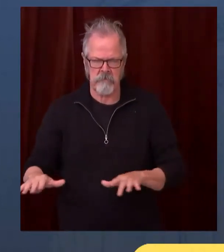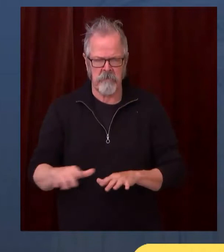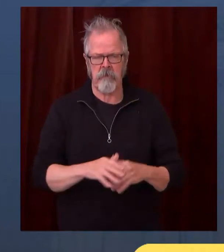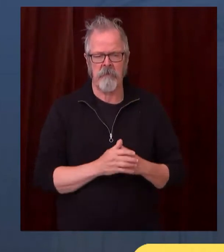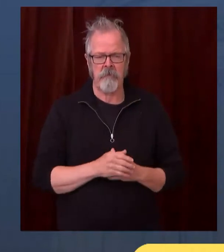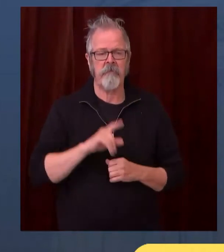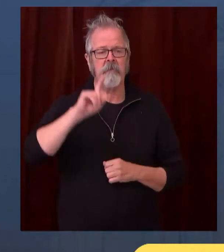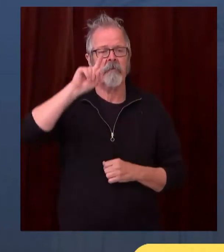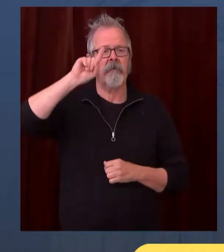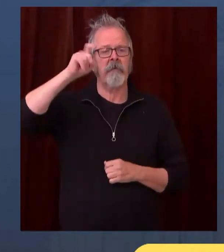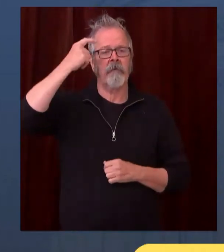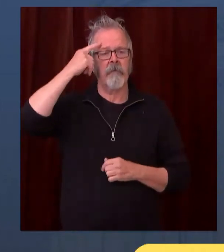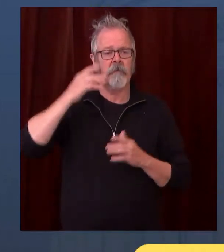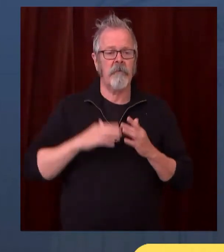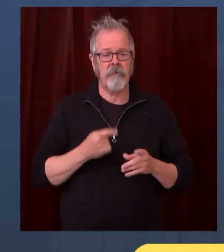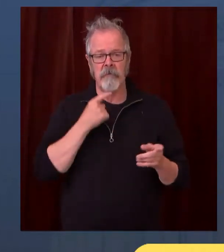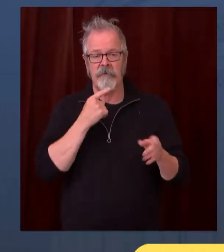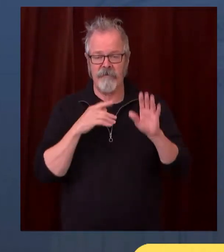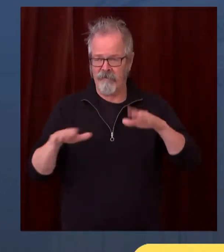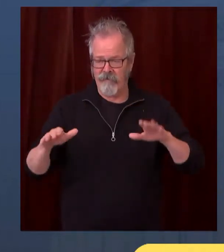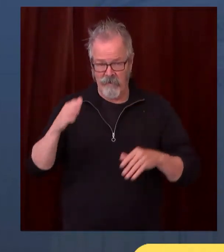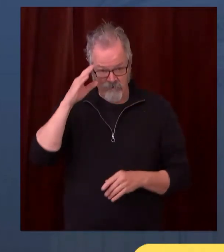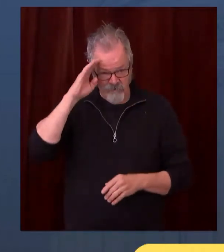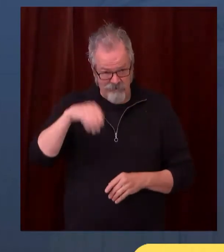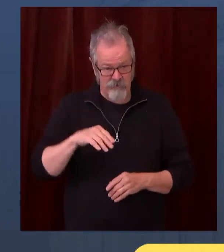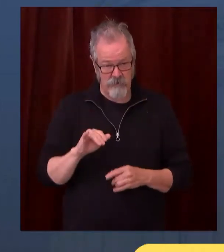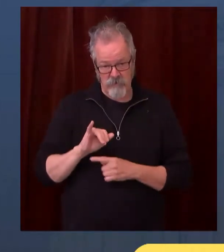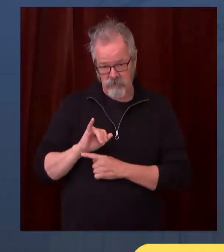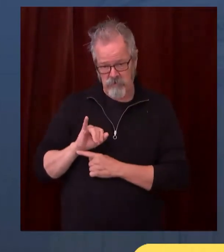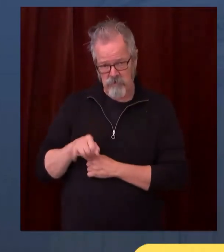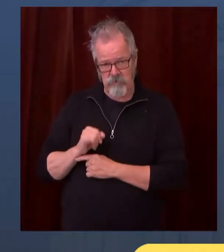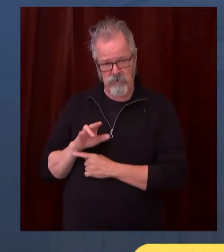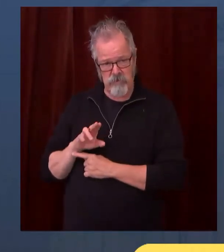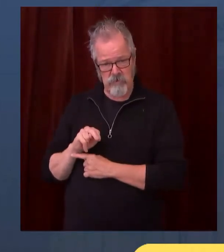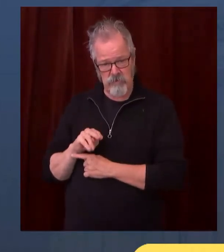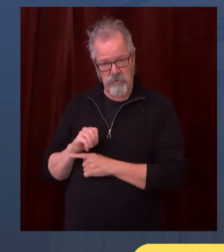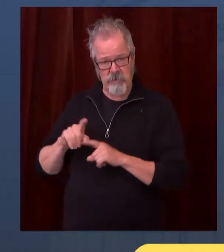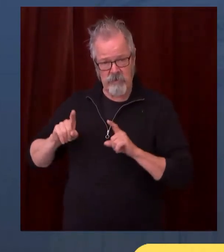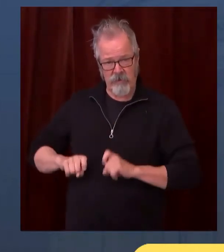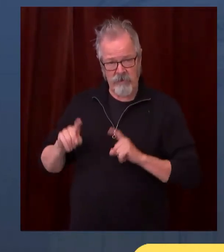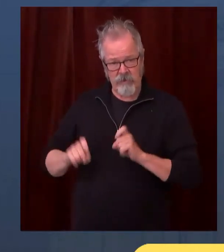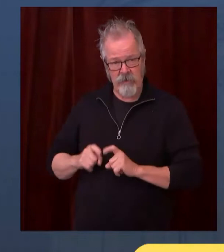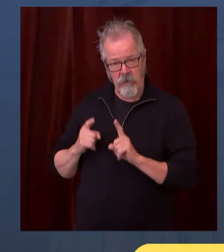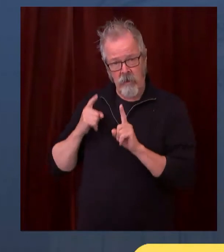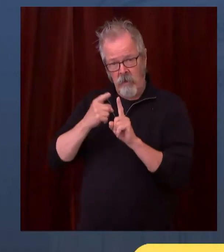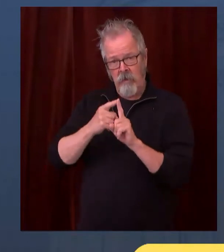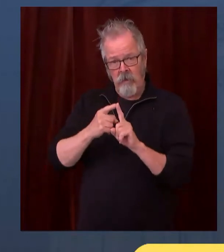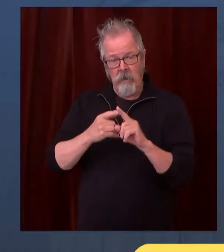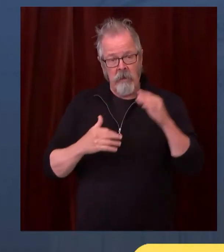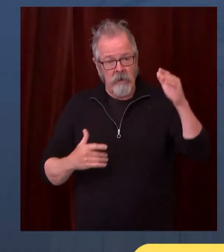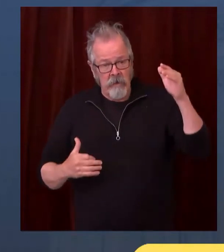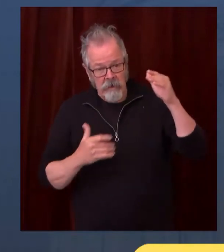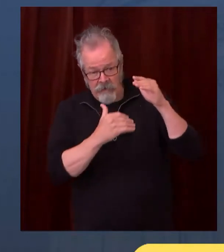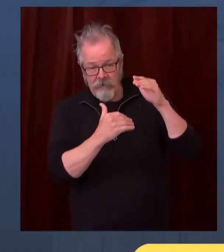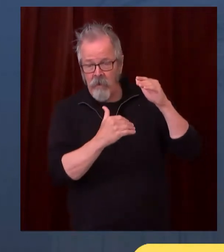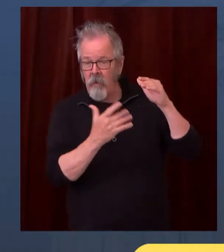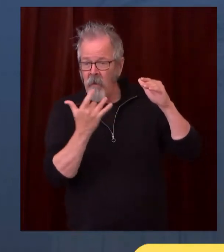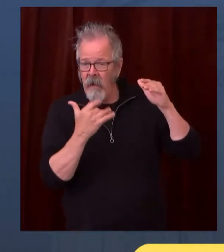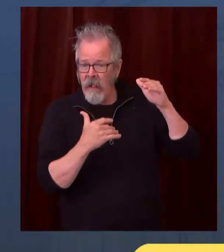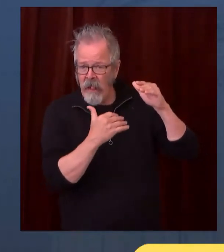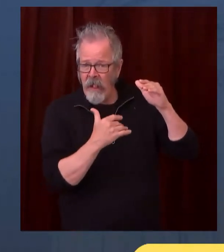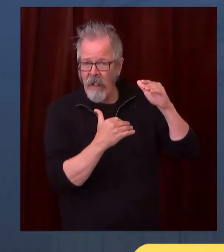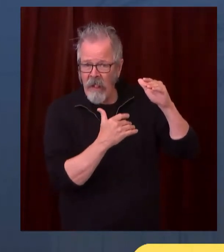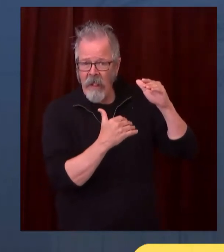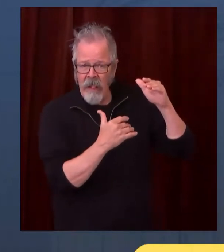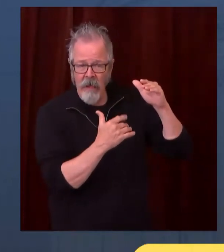Production Act to require the production of the testing kits and the testing supplies that were necessary to do the testing. And